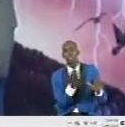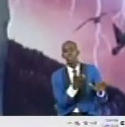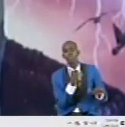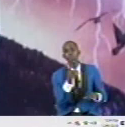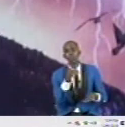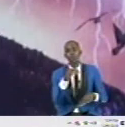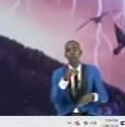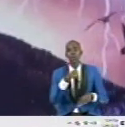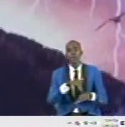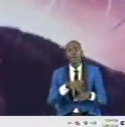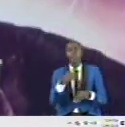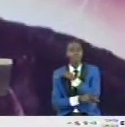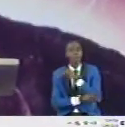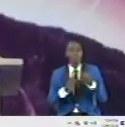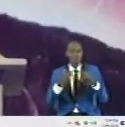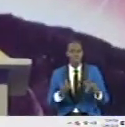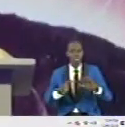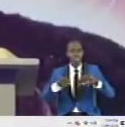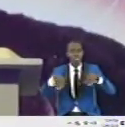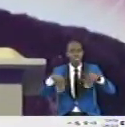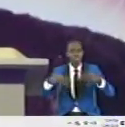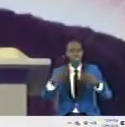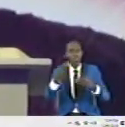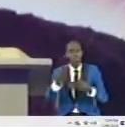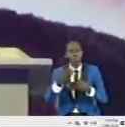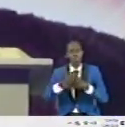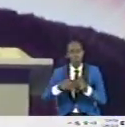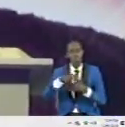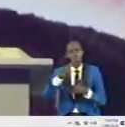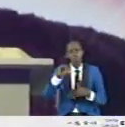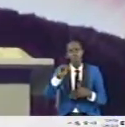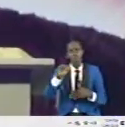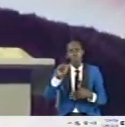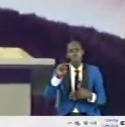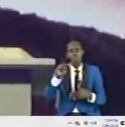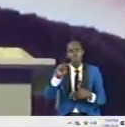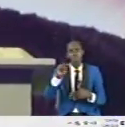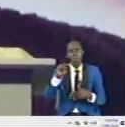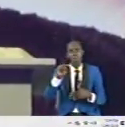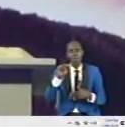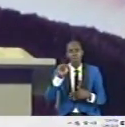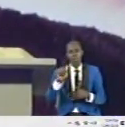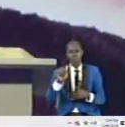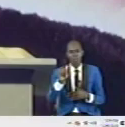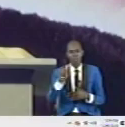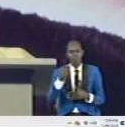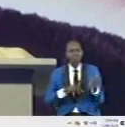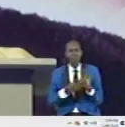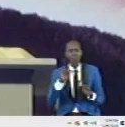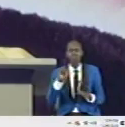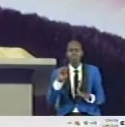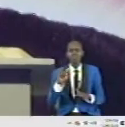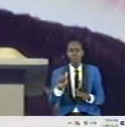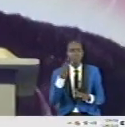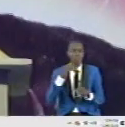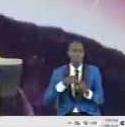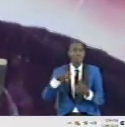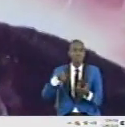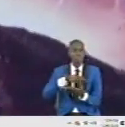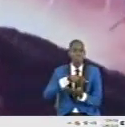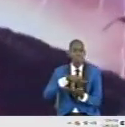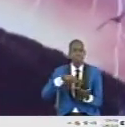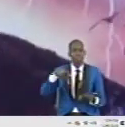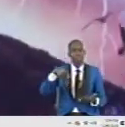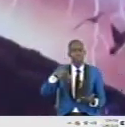gives your manner what's Mana by the way Psalm 78 reading from verse 24. and